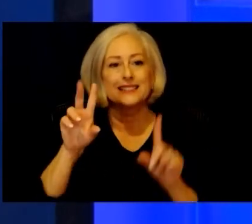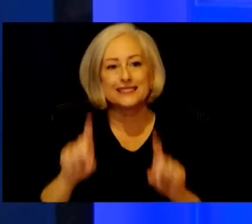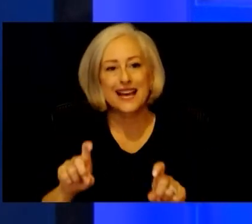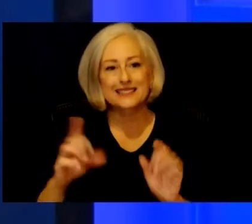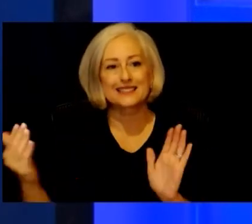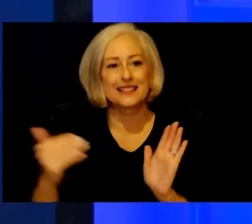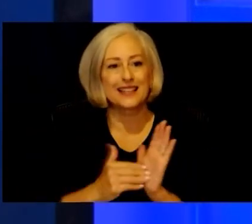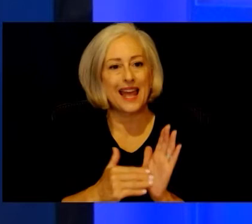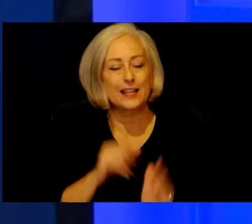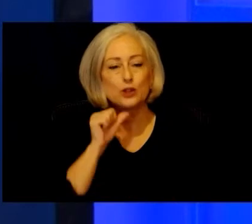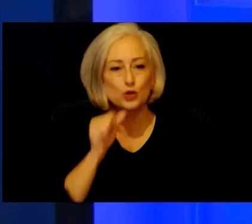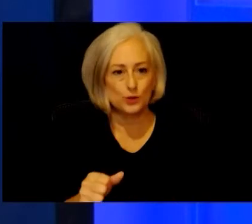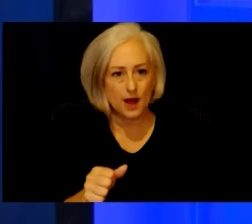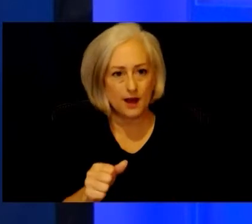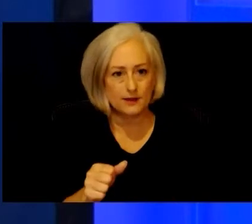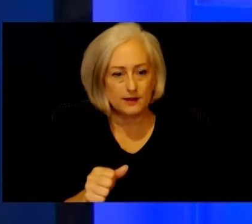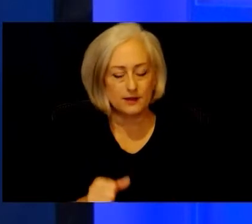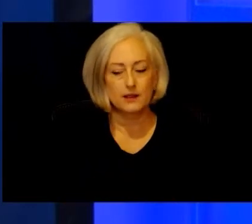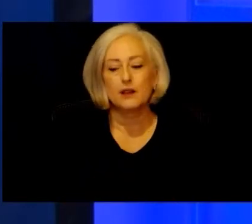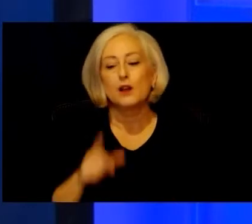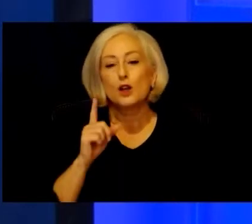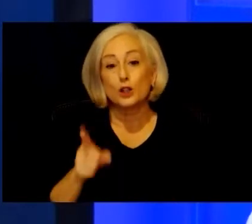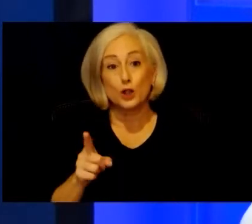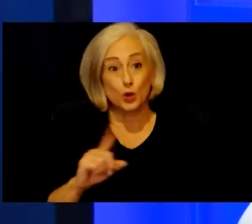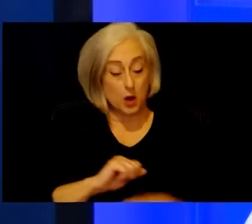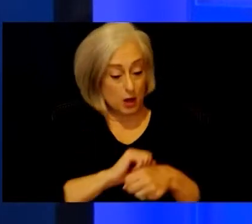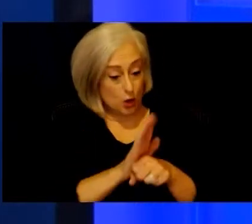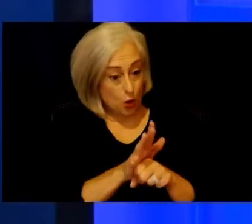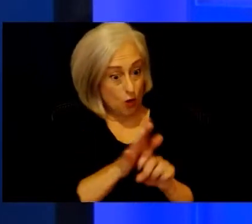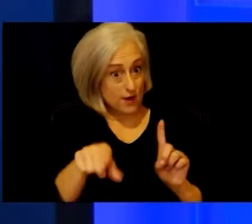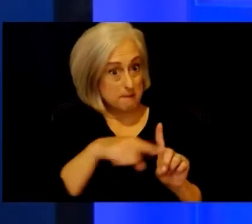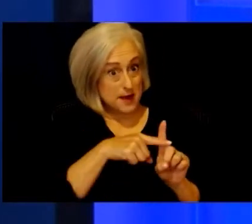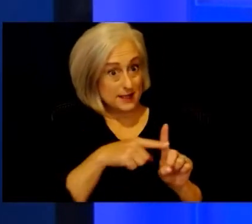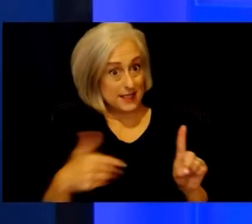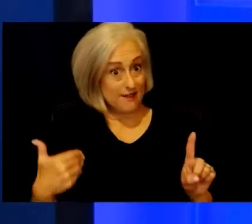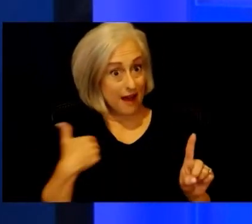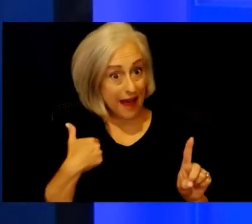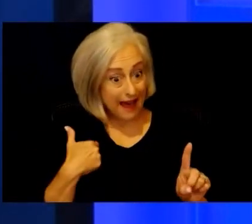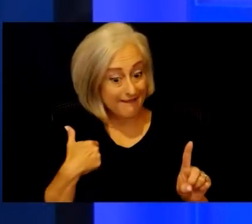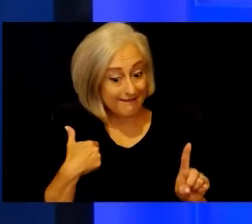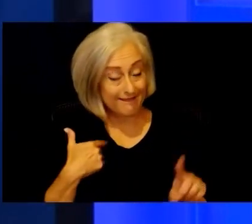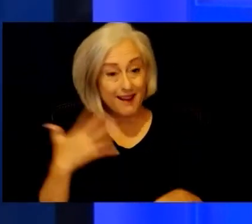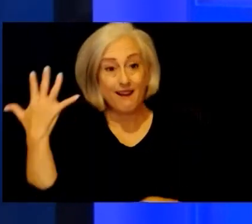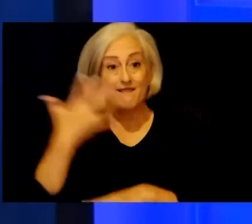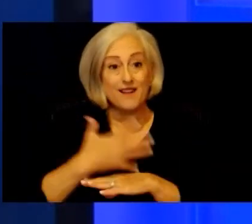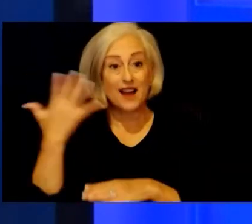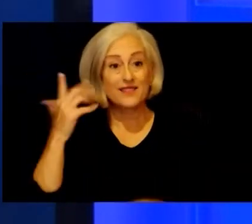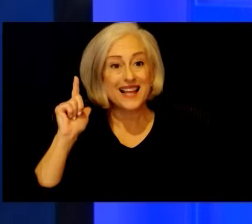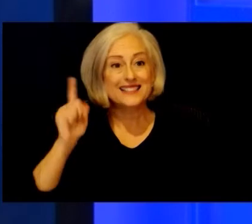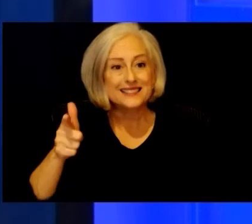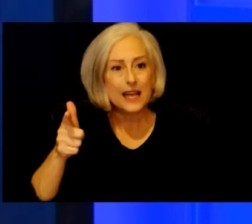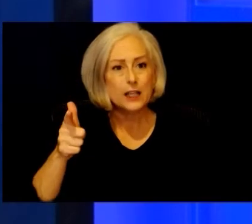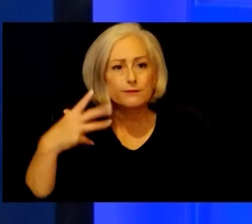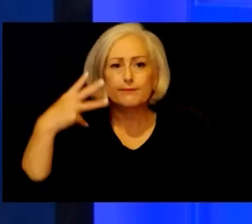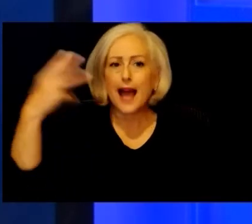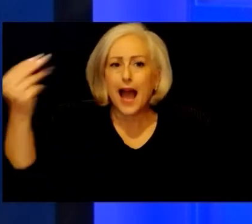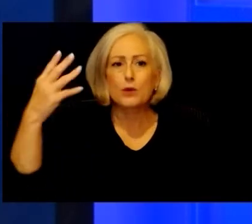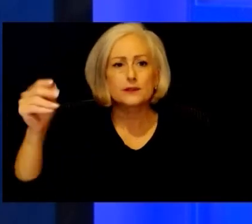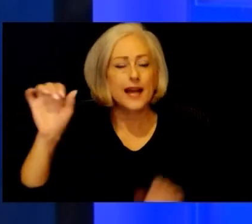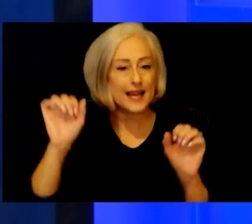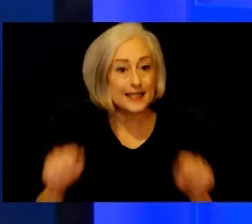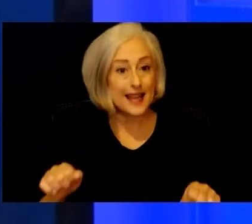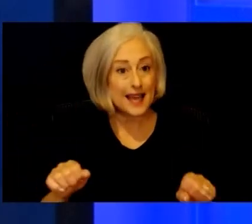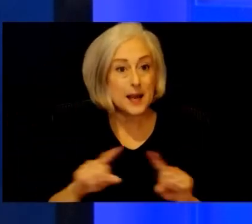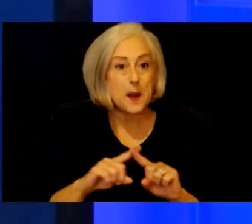those 5 days since symptom onset, you can get back into society. I think it's probably safer to stay